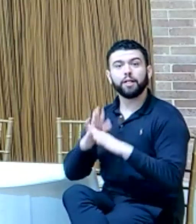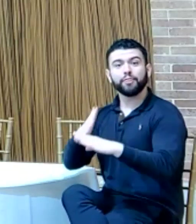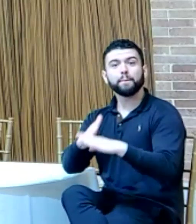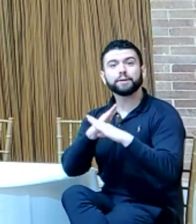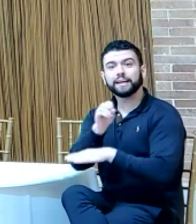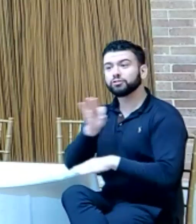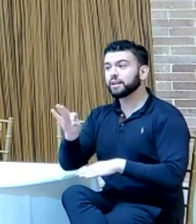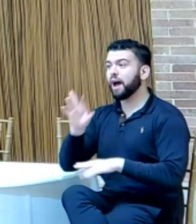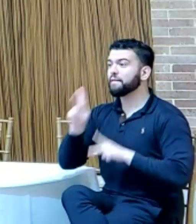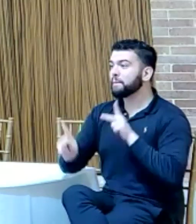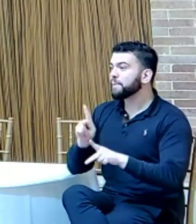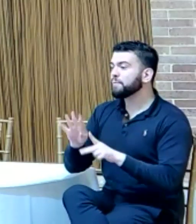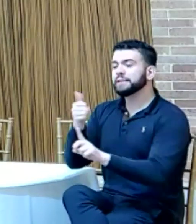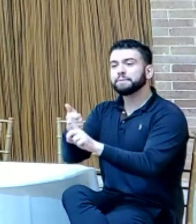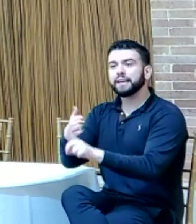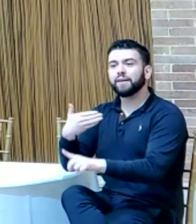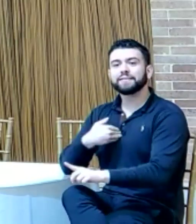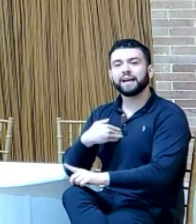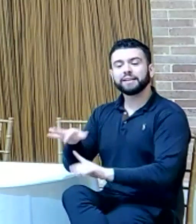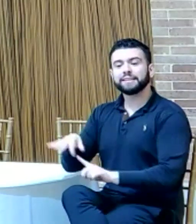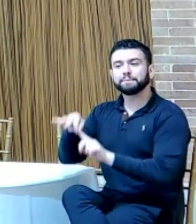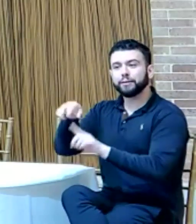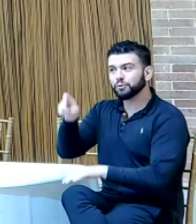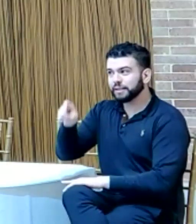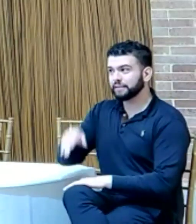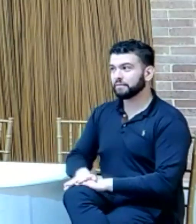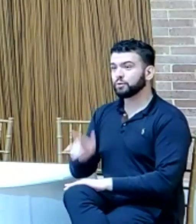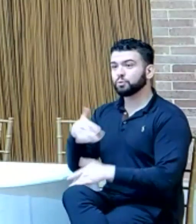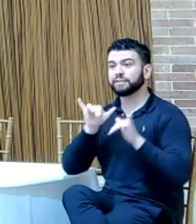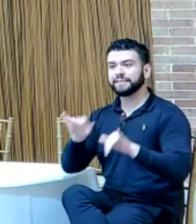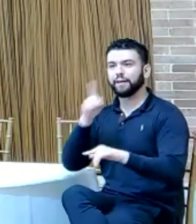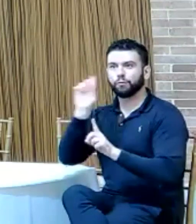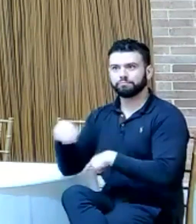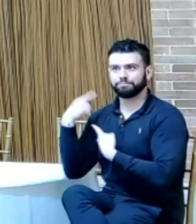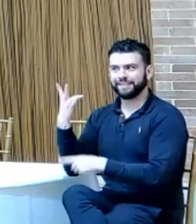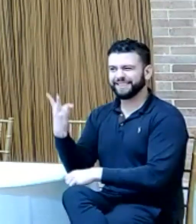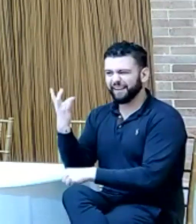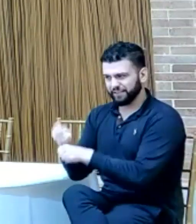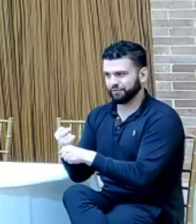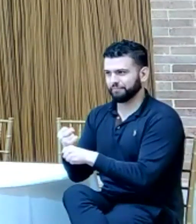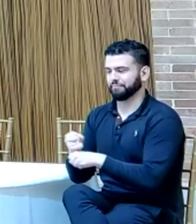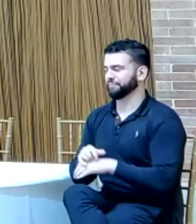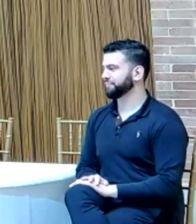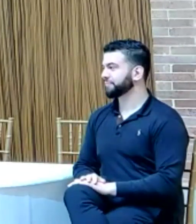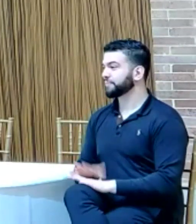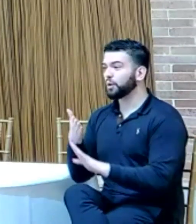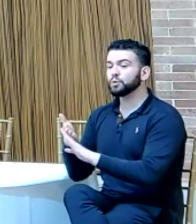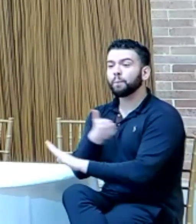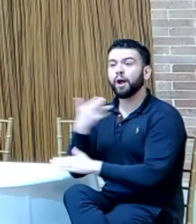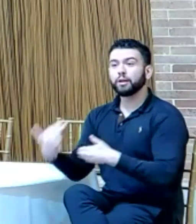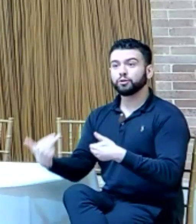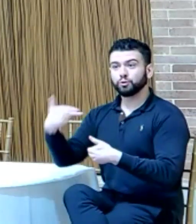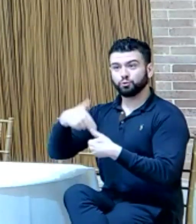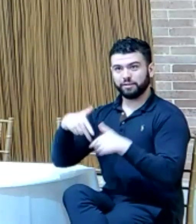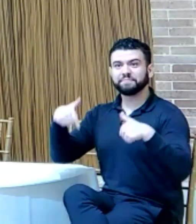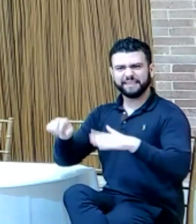people with special needs she served in that position for seven years prior to joining